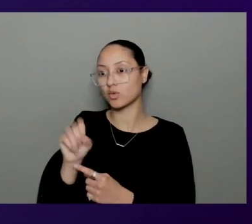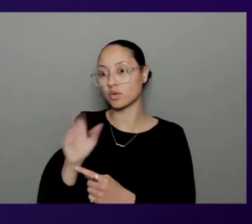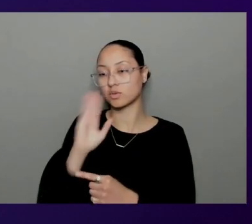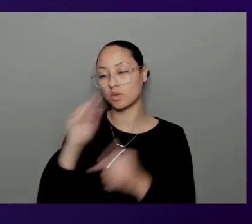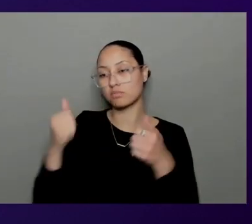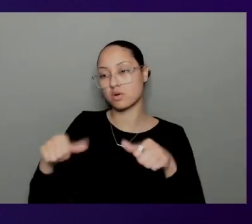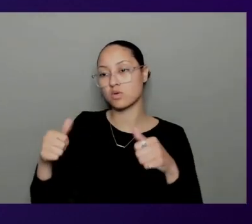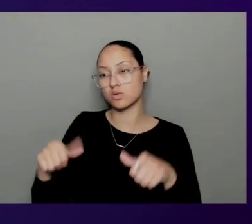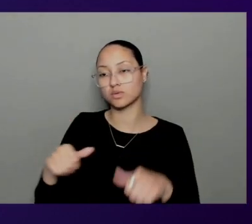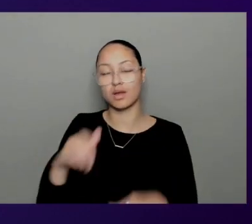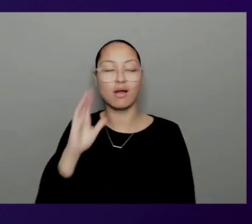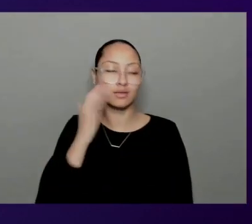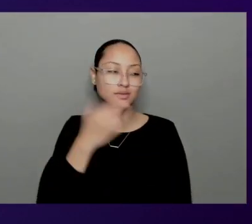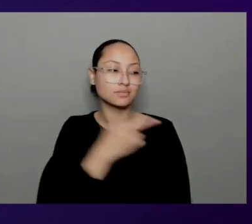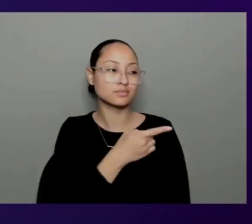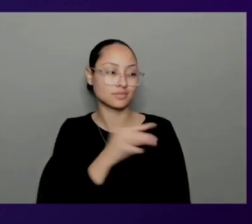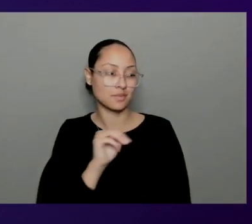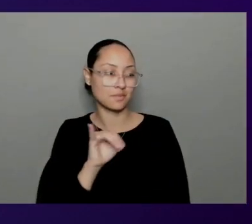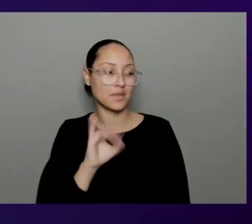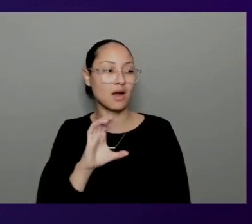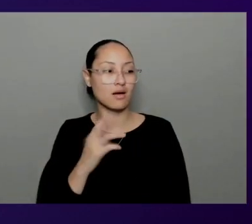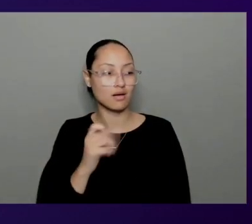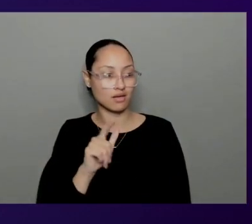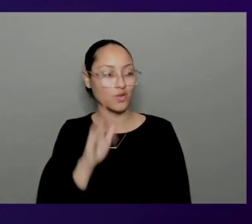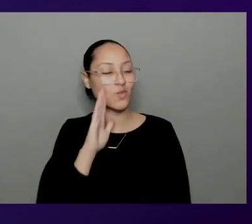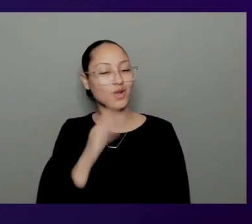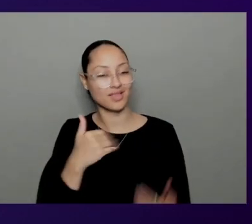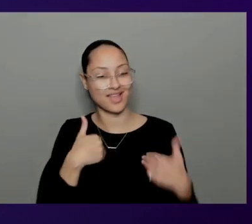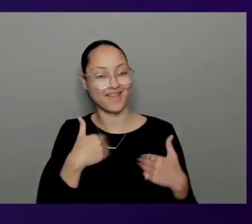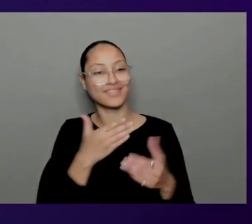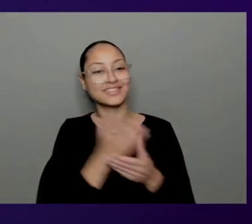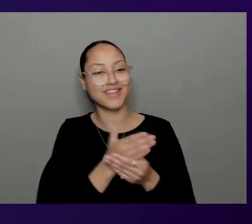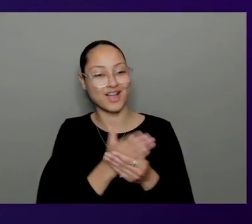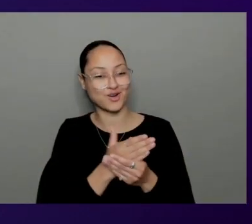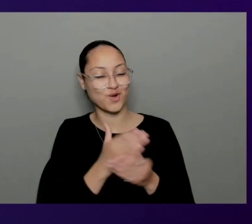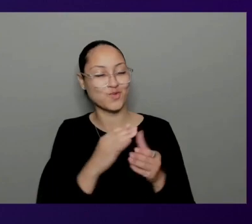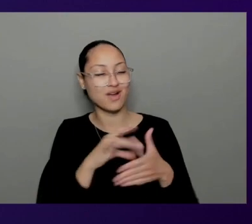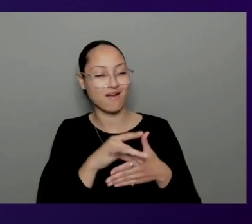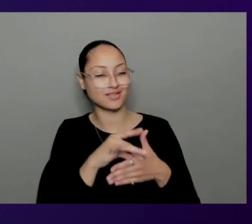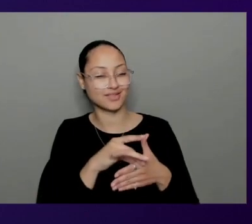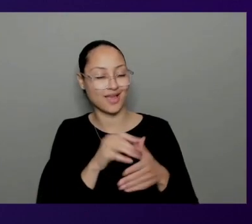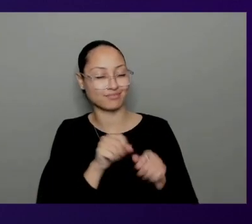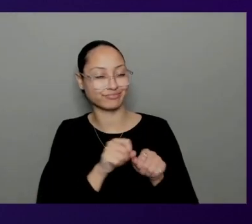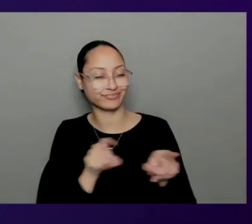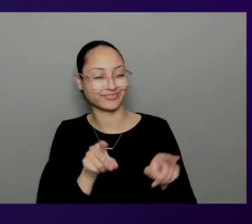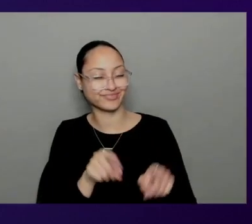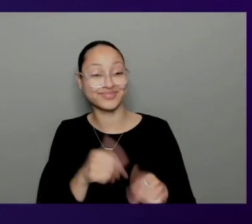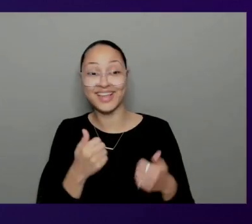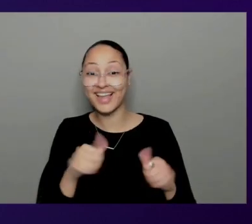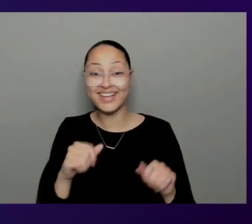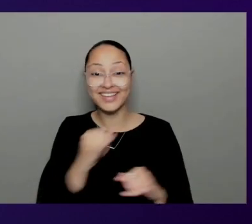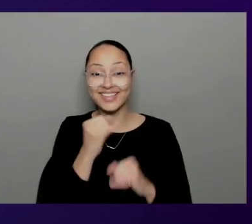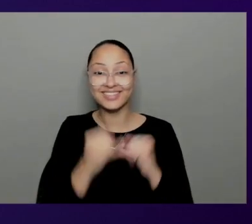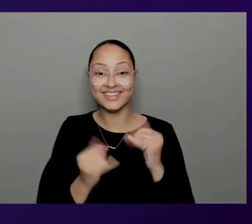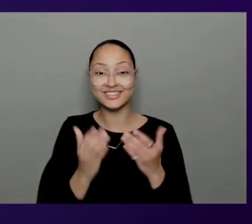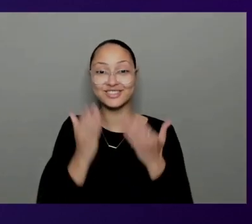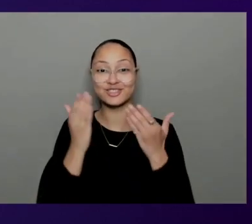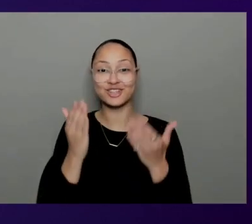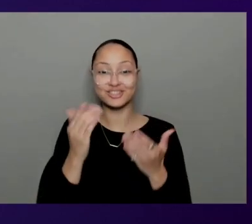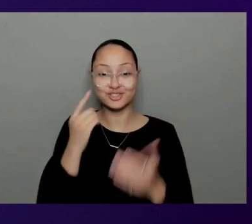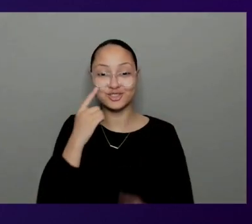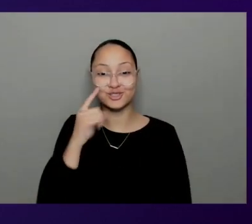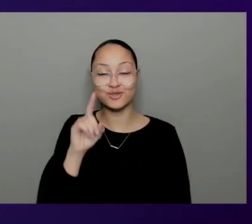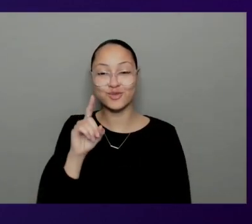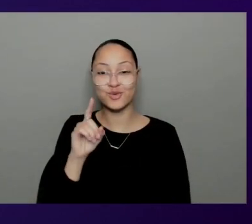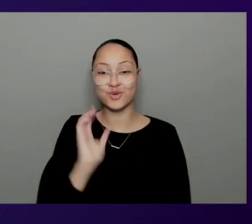like Michael's going to deliver. So, any last suggestions for getting started for our